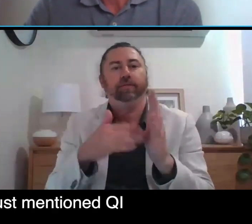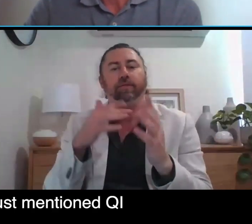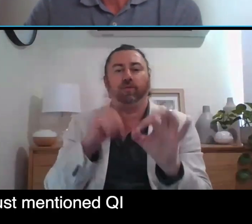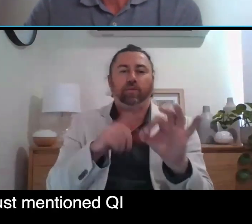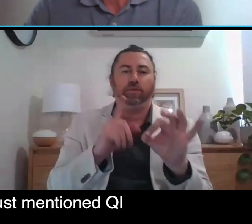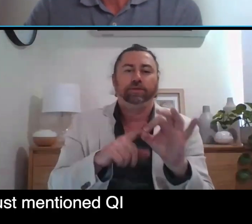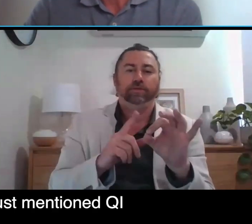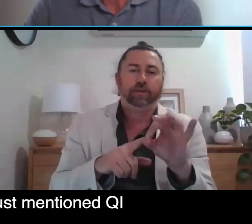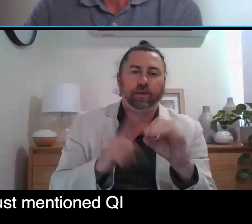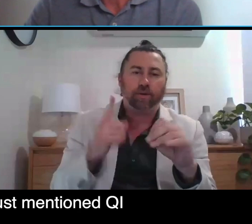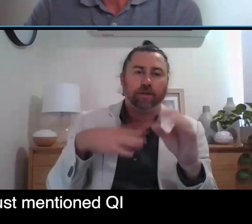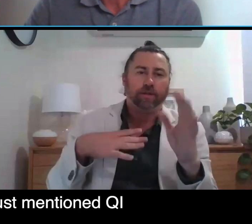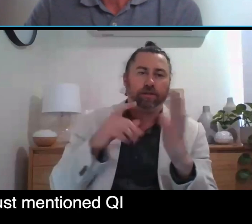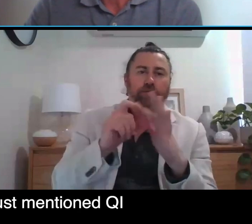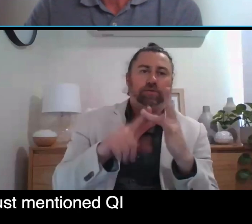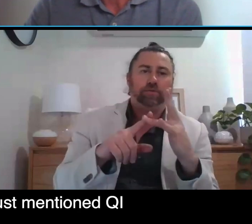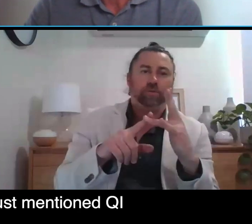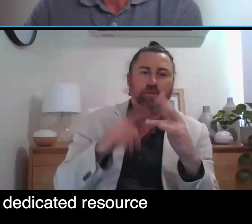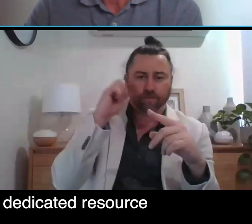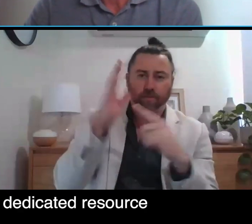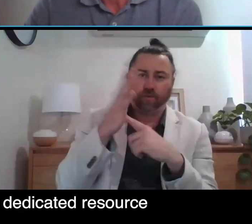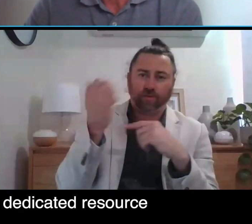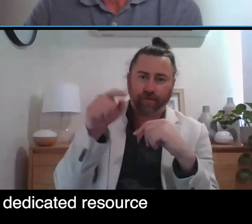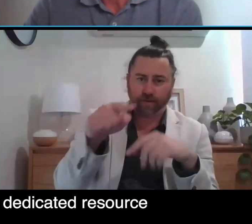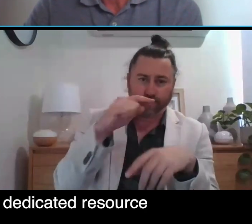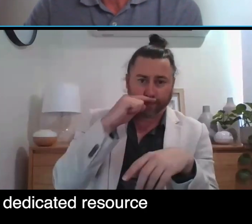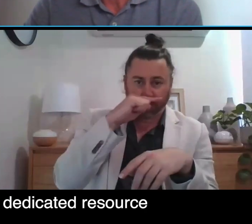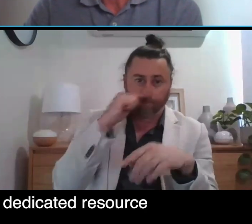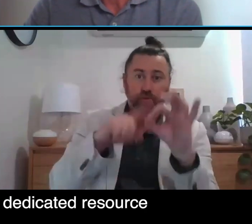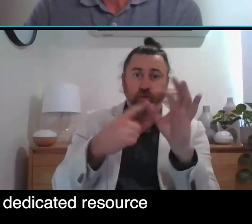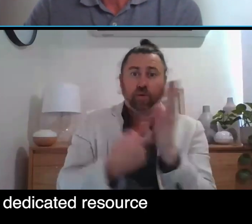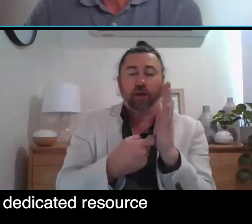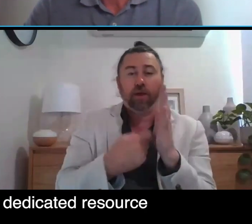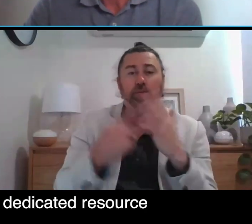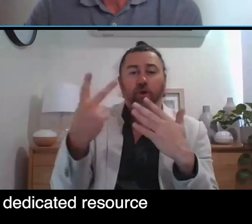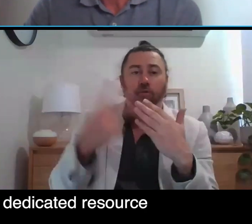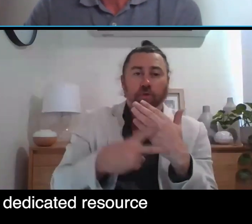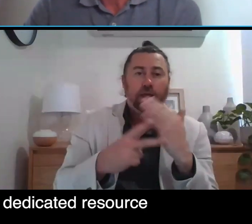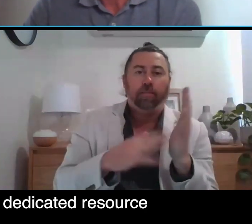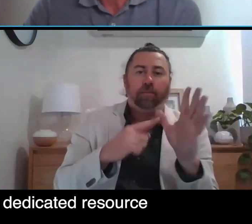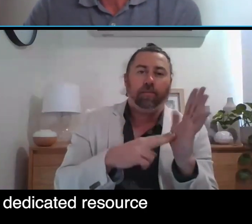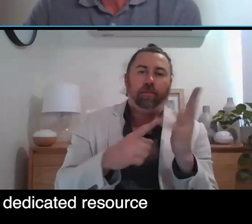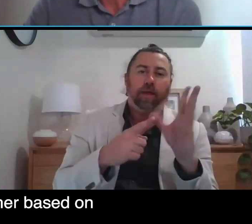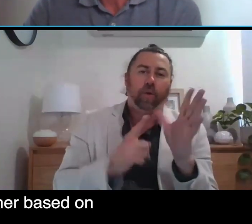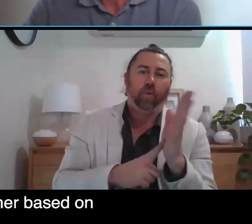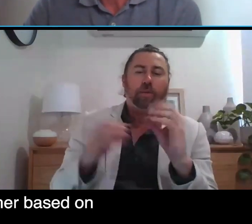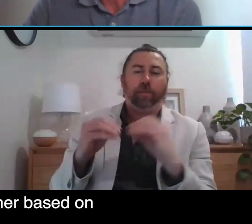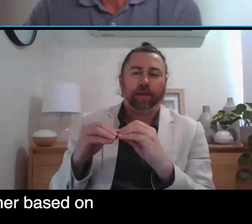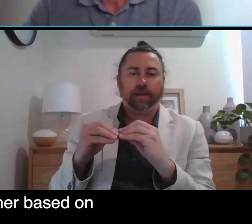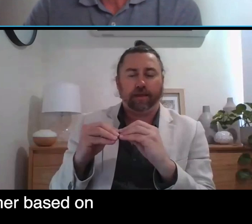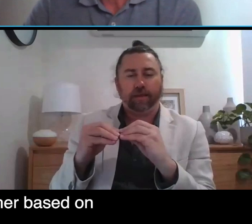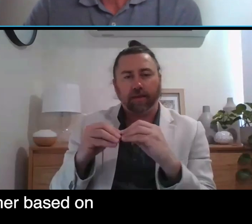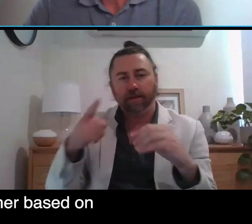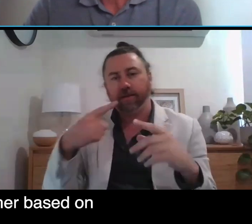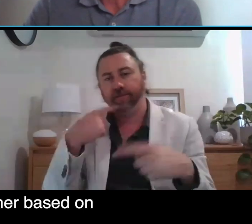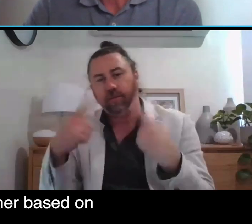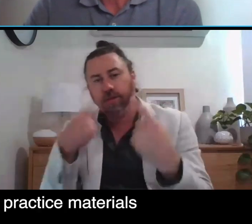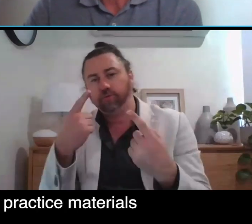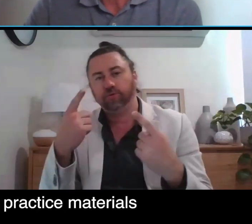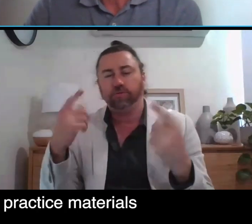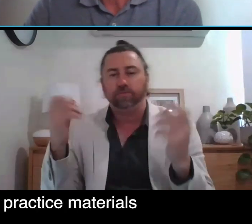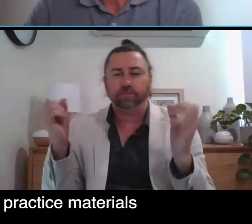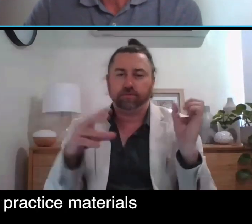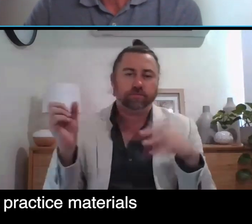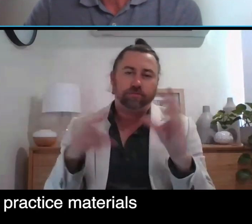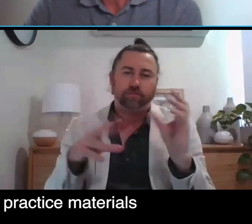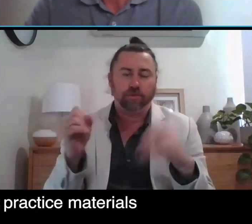probably relevant that I've just mentioned QI program manual Part B, which is a dedicated resource that's really been put together based